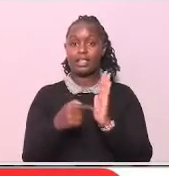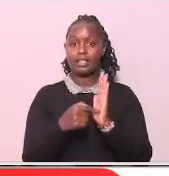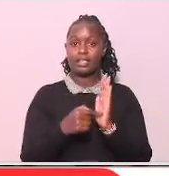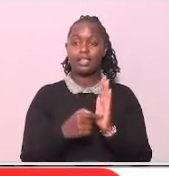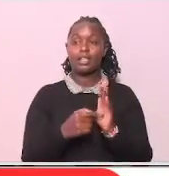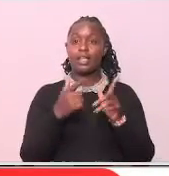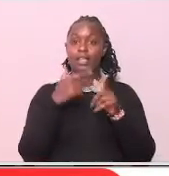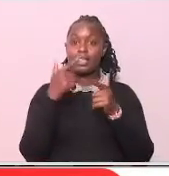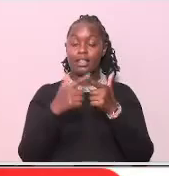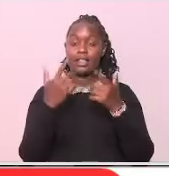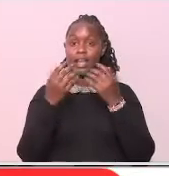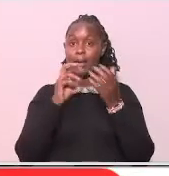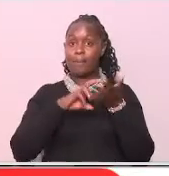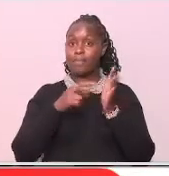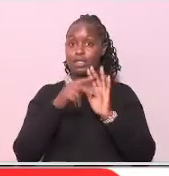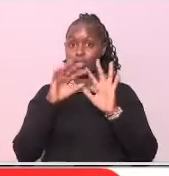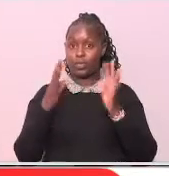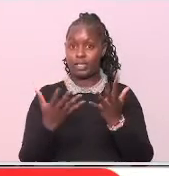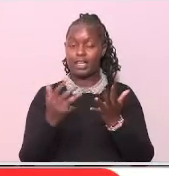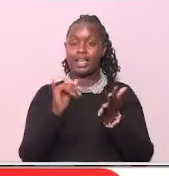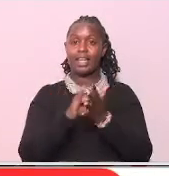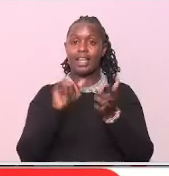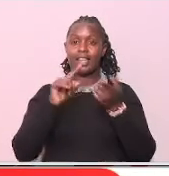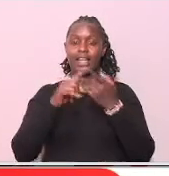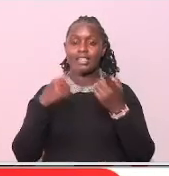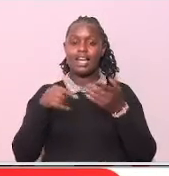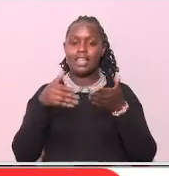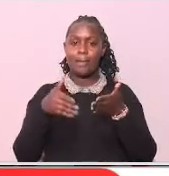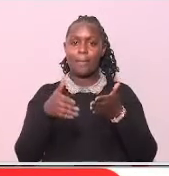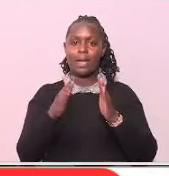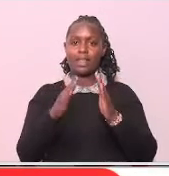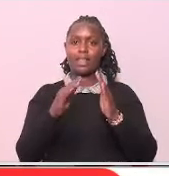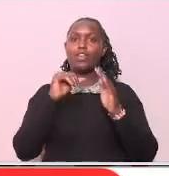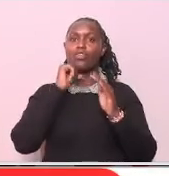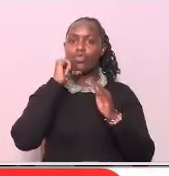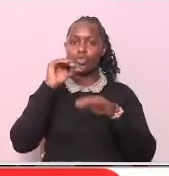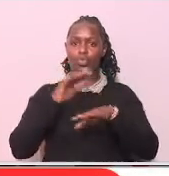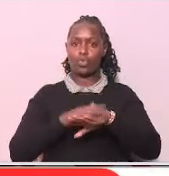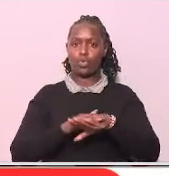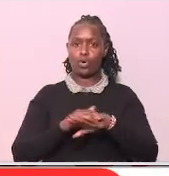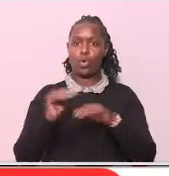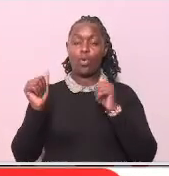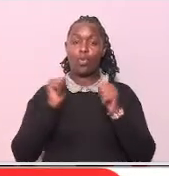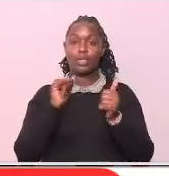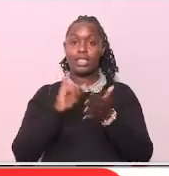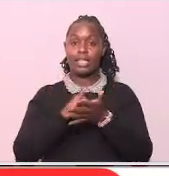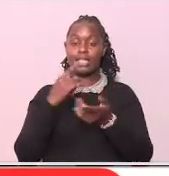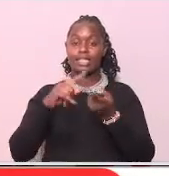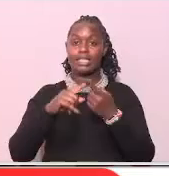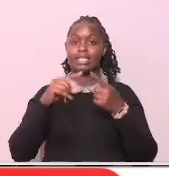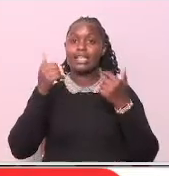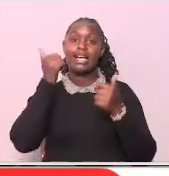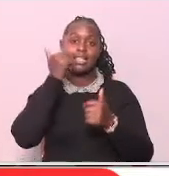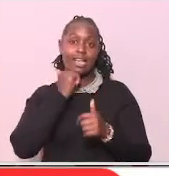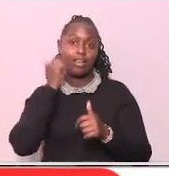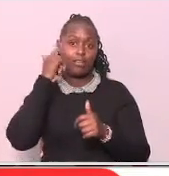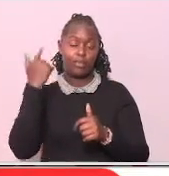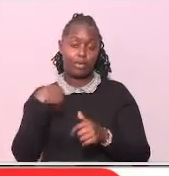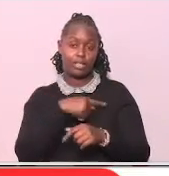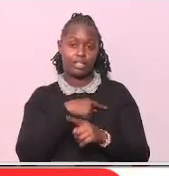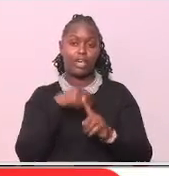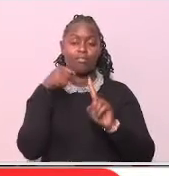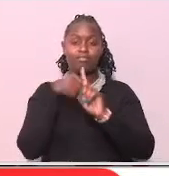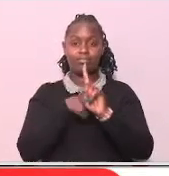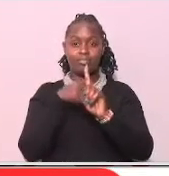it therefore means that the trajectory is not very promising, which is unfortunate. So we've got to put efforts, we've got to pull